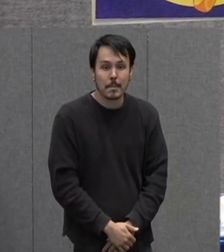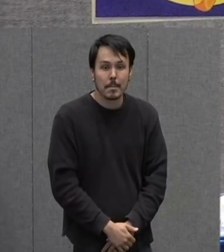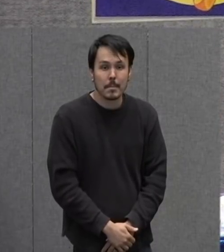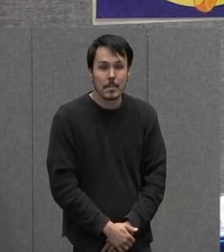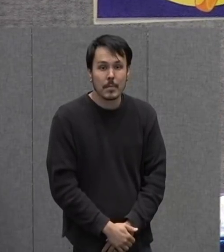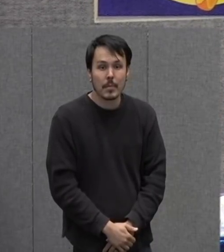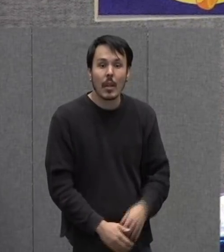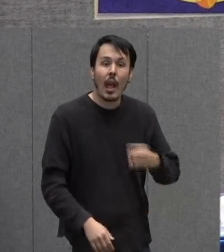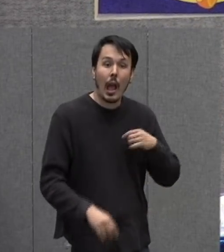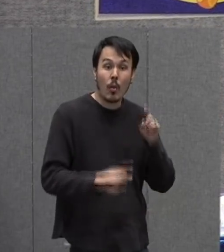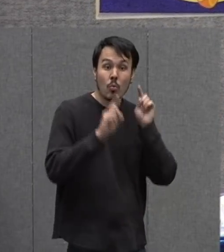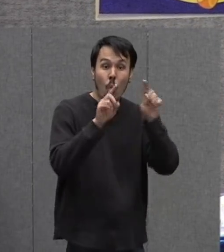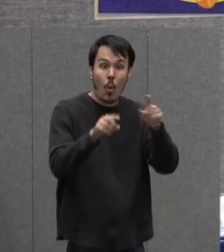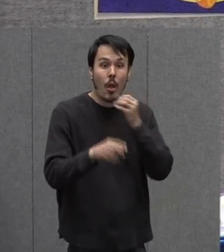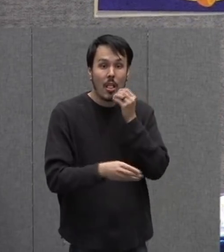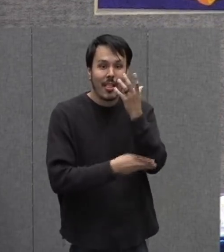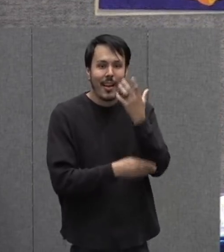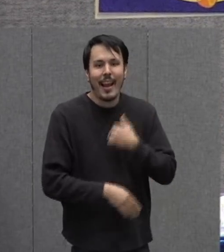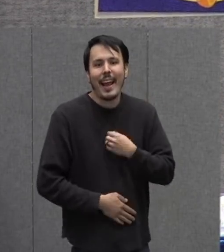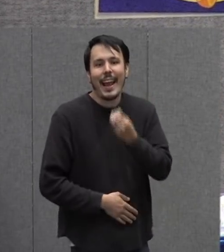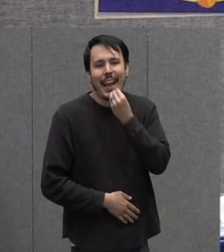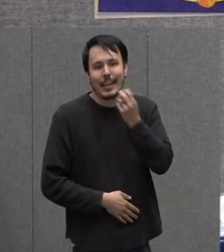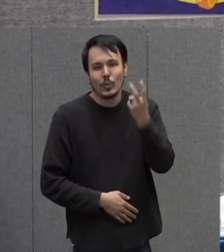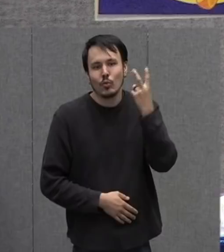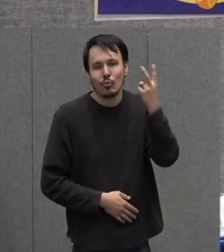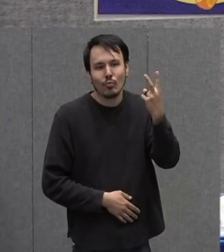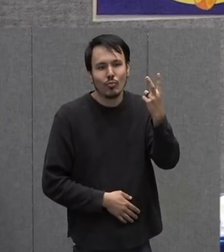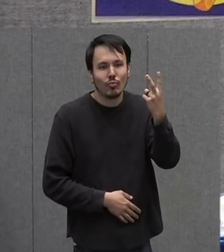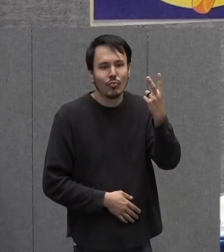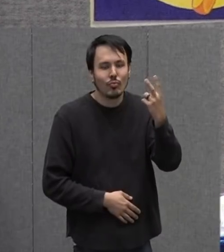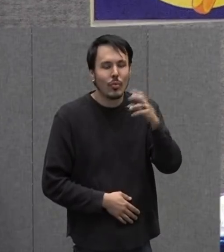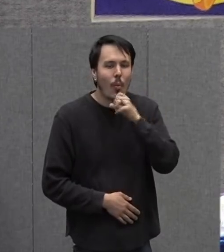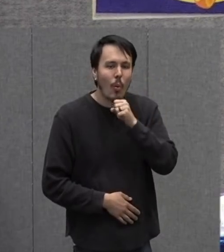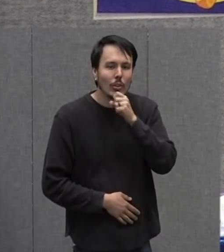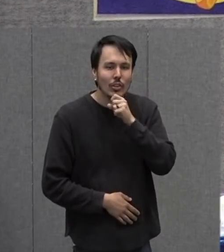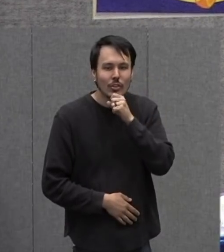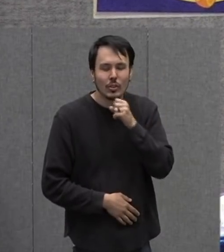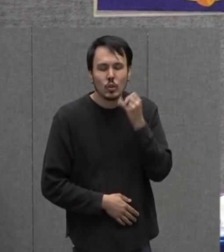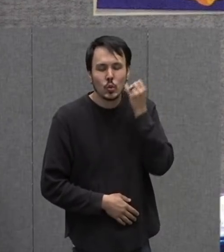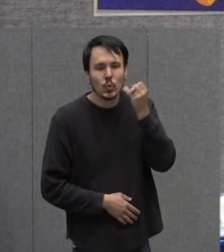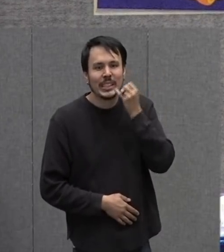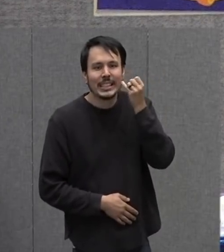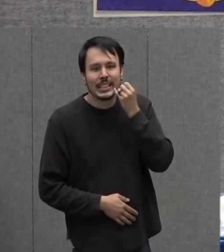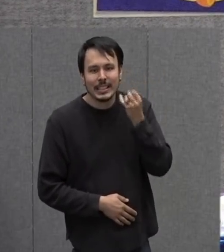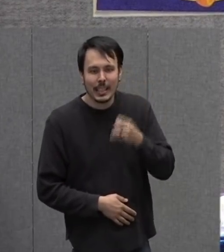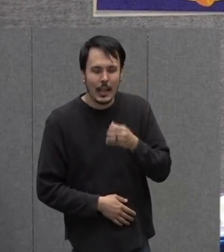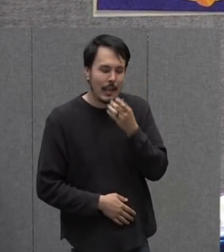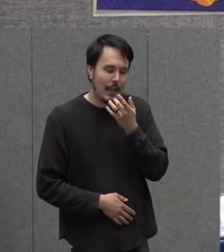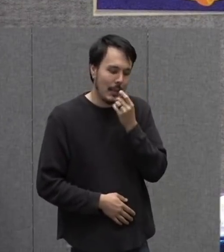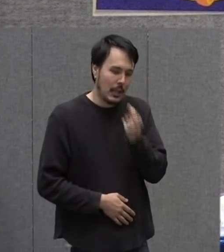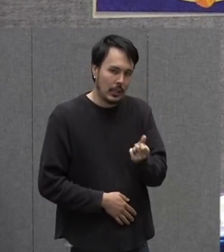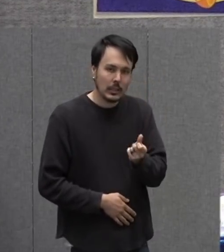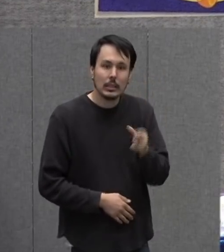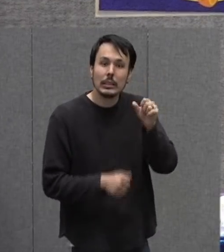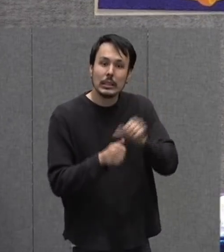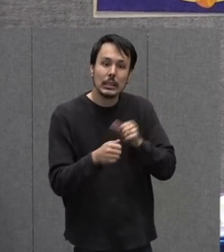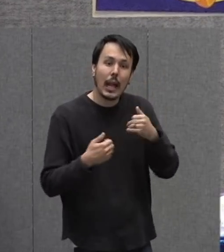On my way to lunch, I ate 2 juicy oranges. Each orange had 8